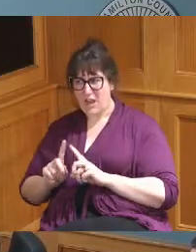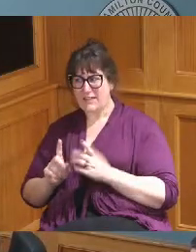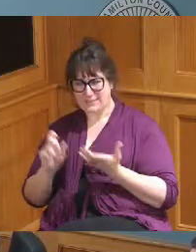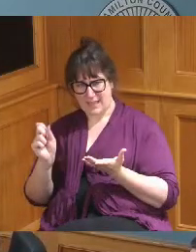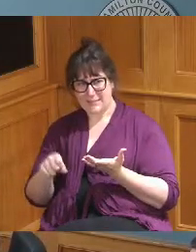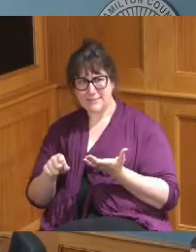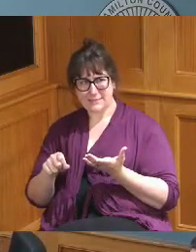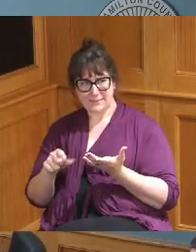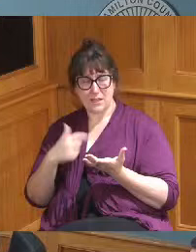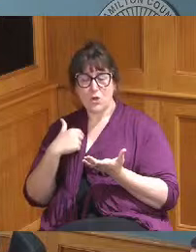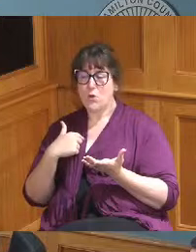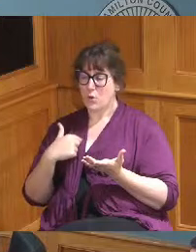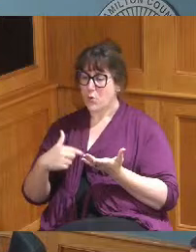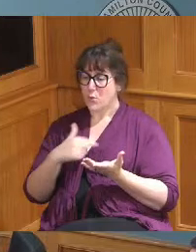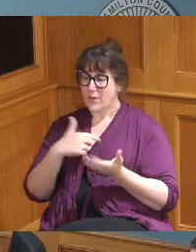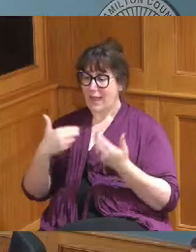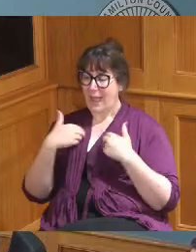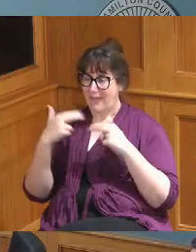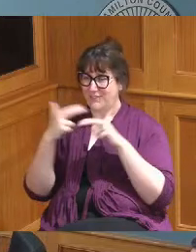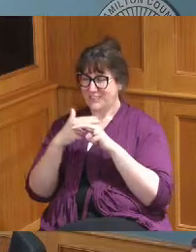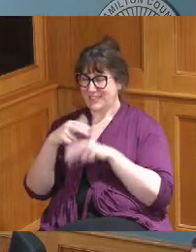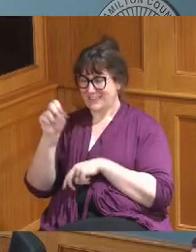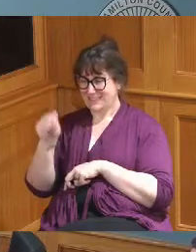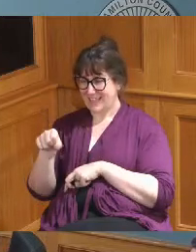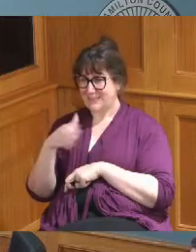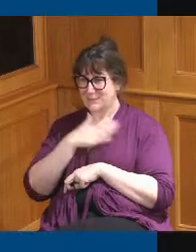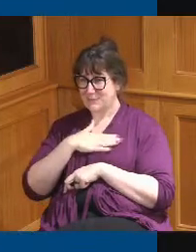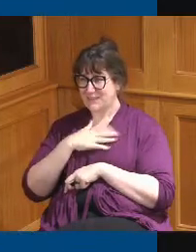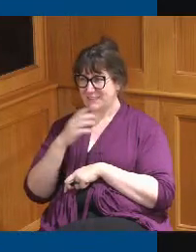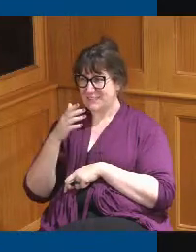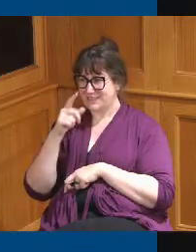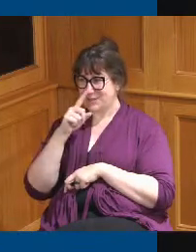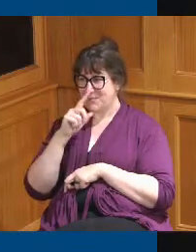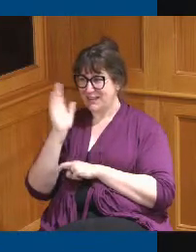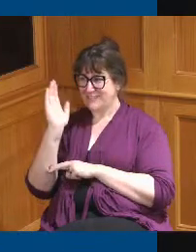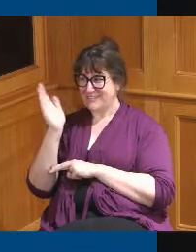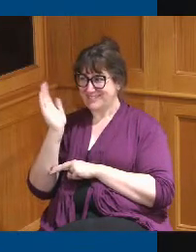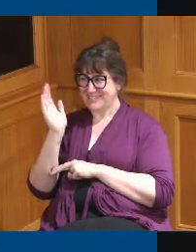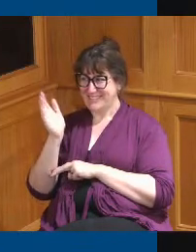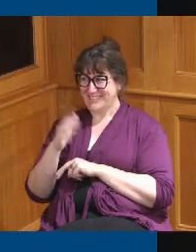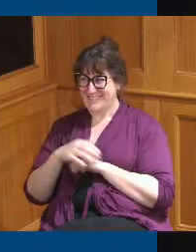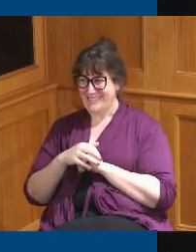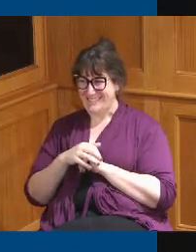We do have a slide presentation if you want to. I'll wait till she pulls that up, but